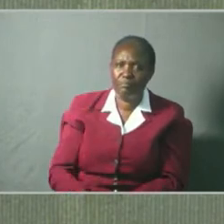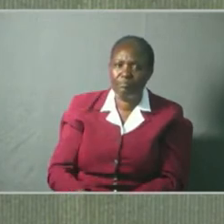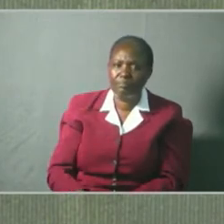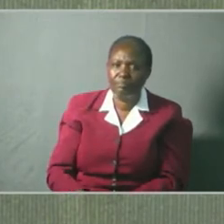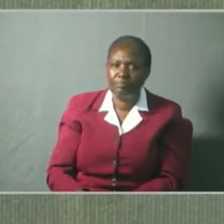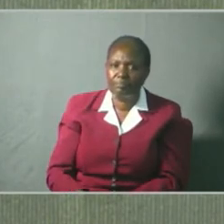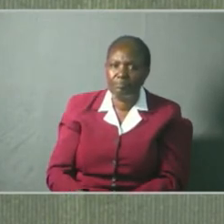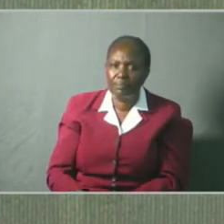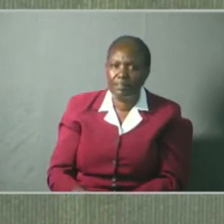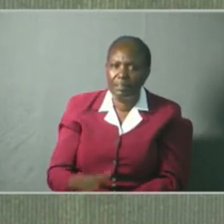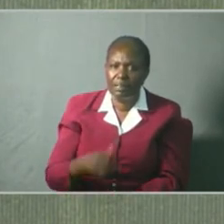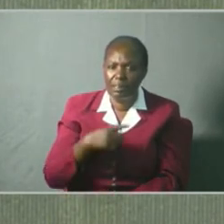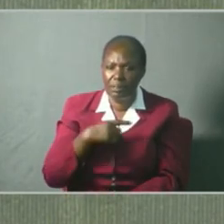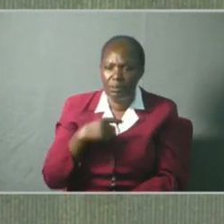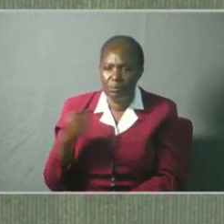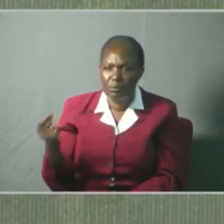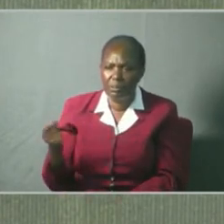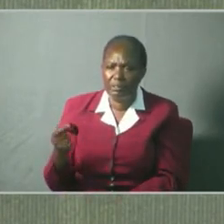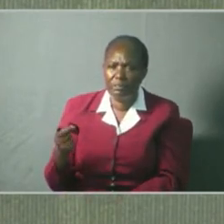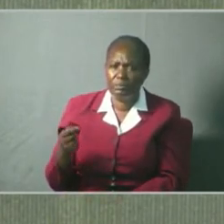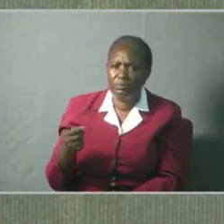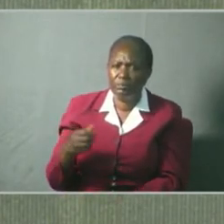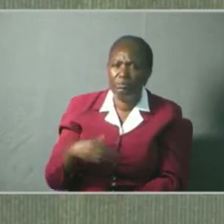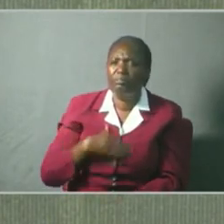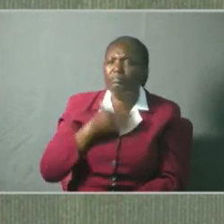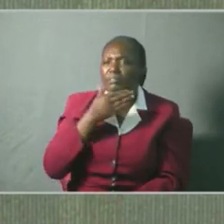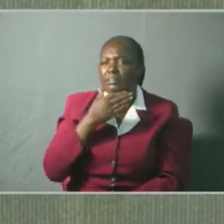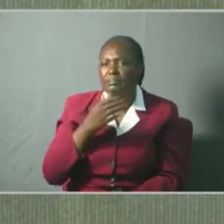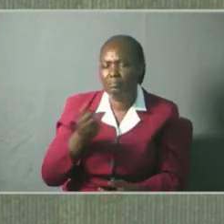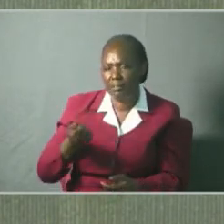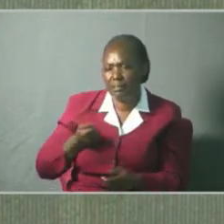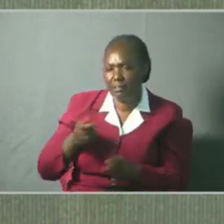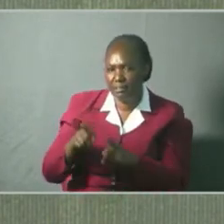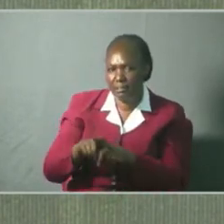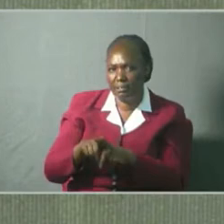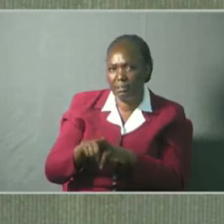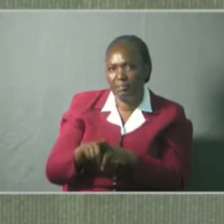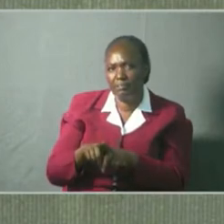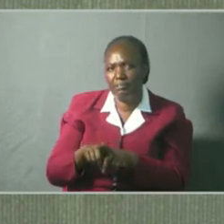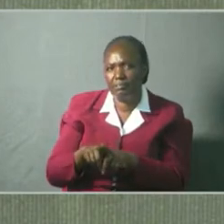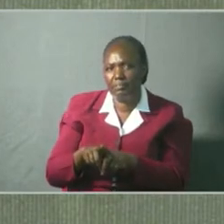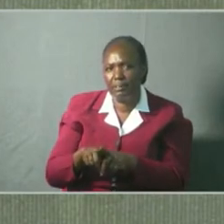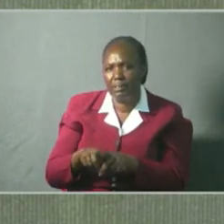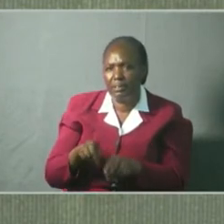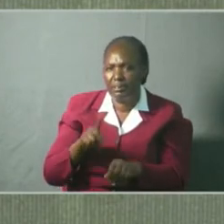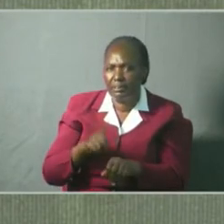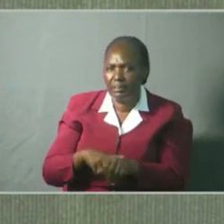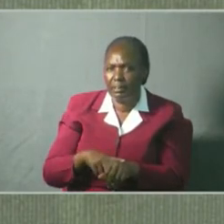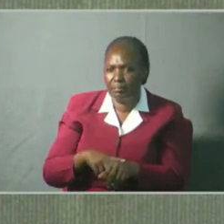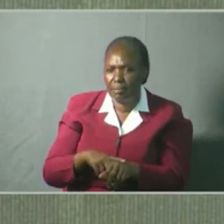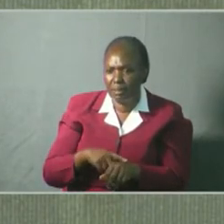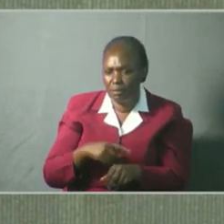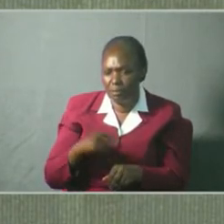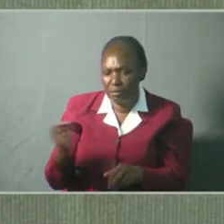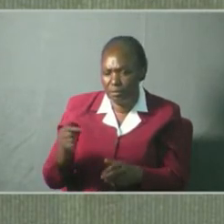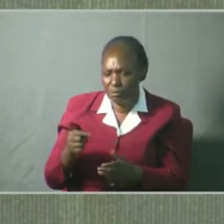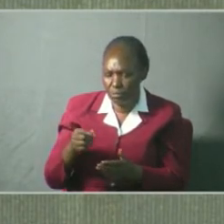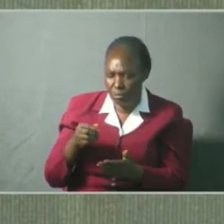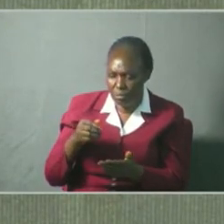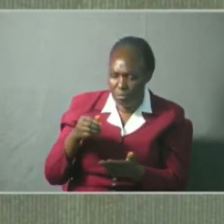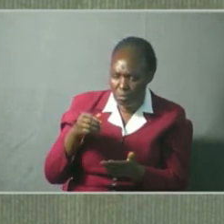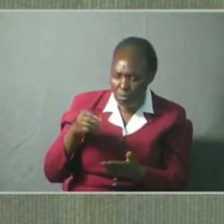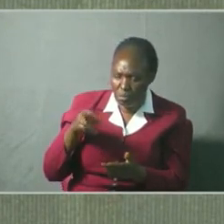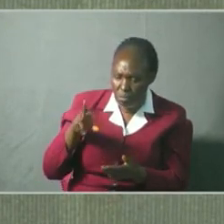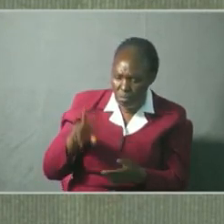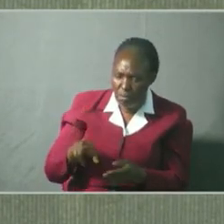and I had gone visiting a sister of mine. And when I walked into her room, you